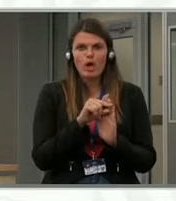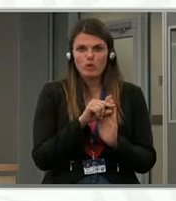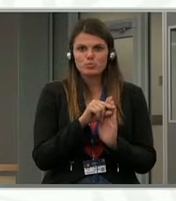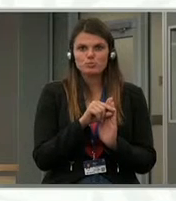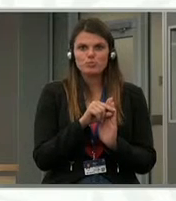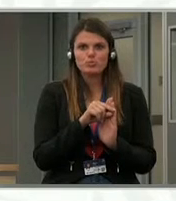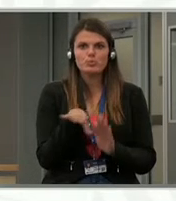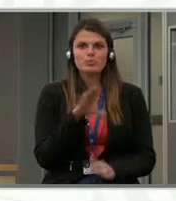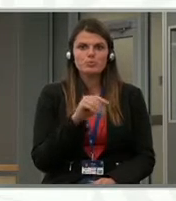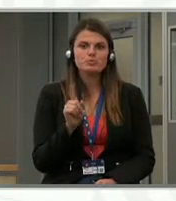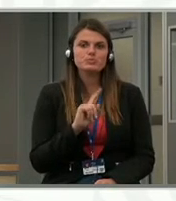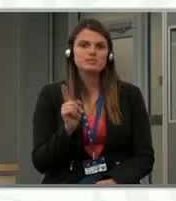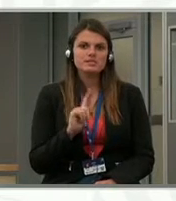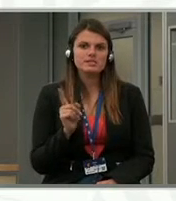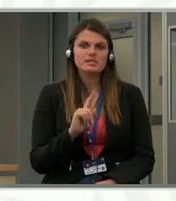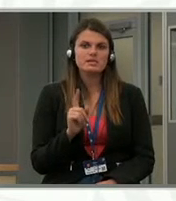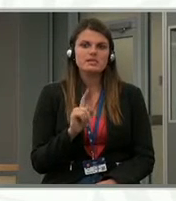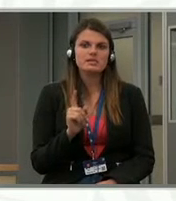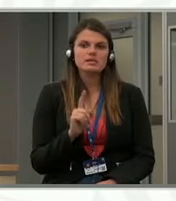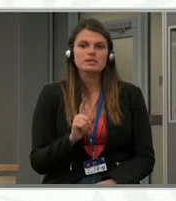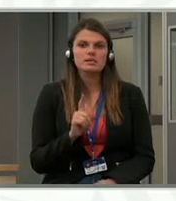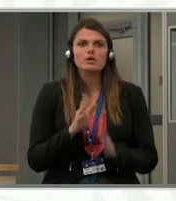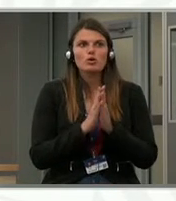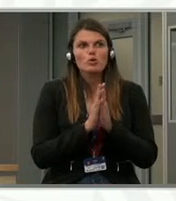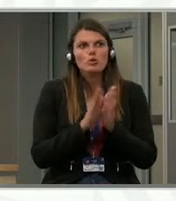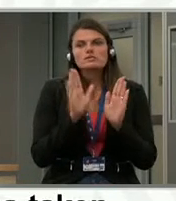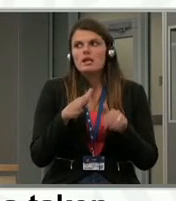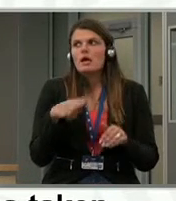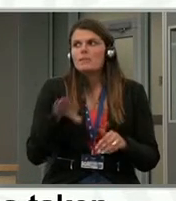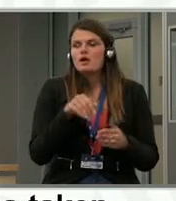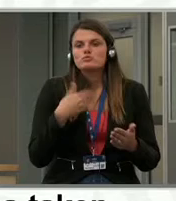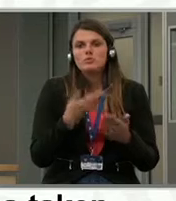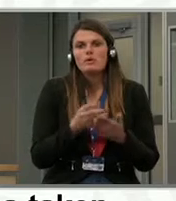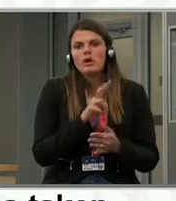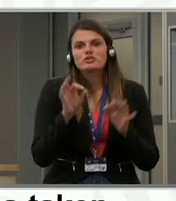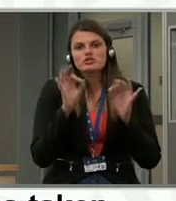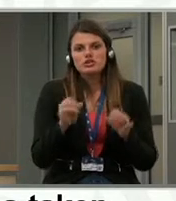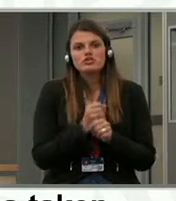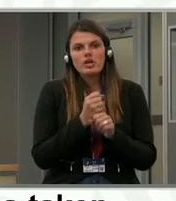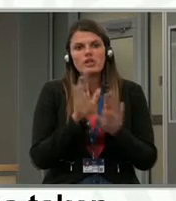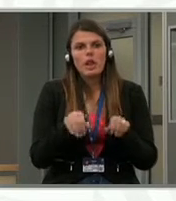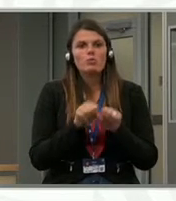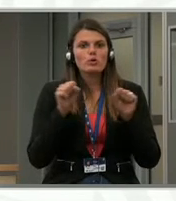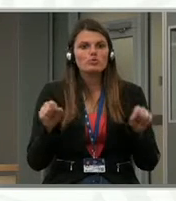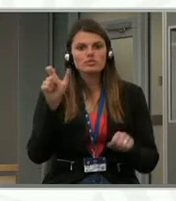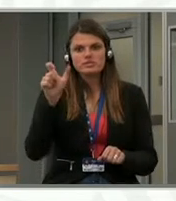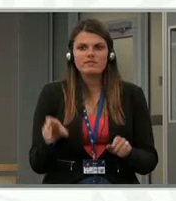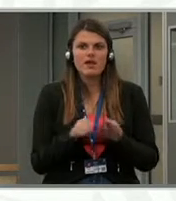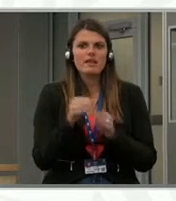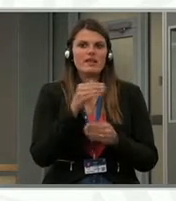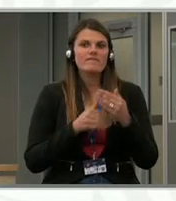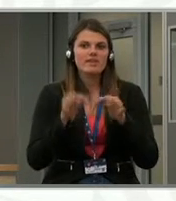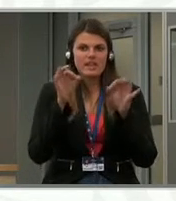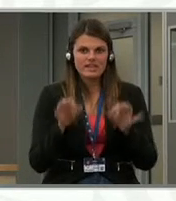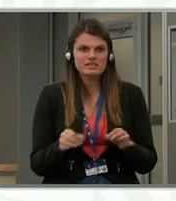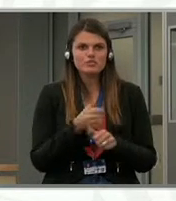concrete steps taken to promote, protect and ensure the rights of people with disabilities, respectively in the fields of